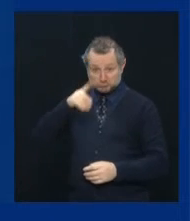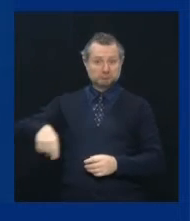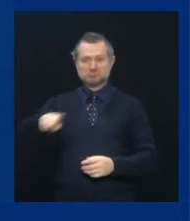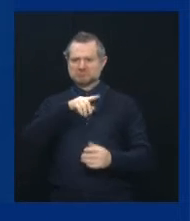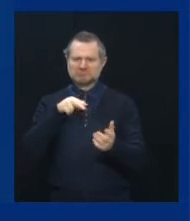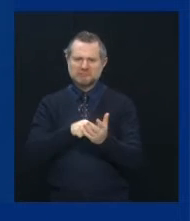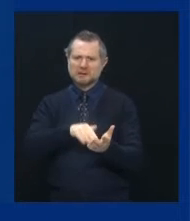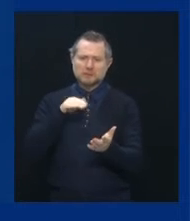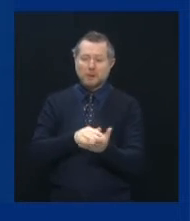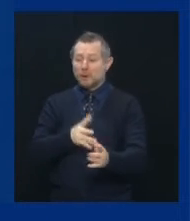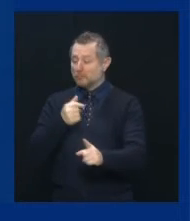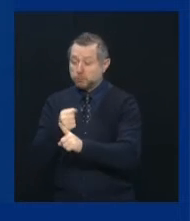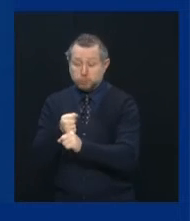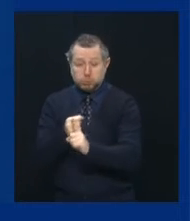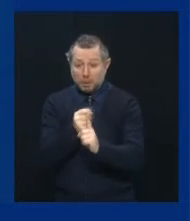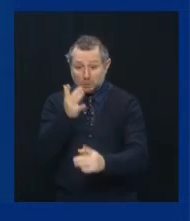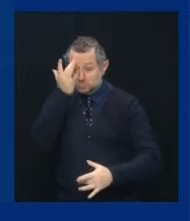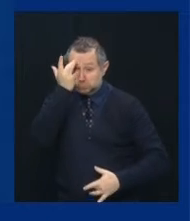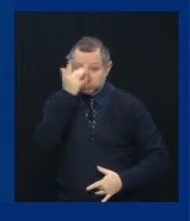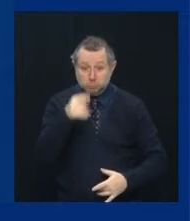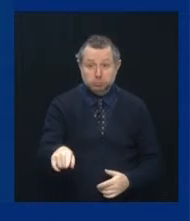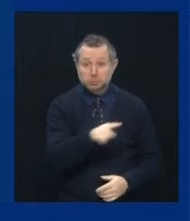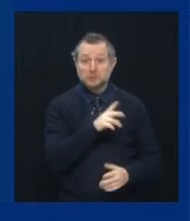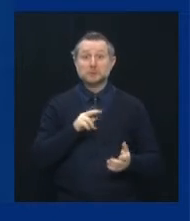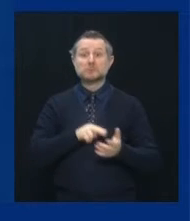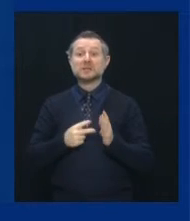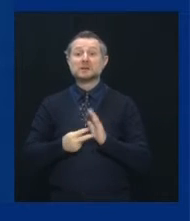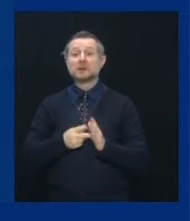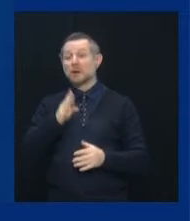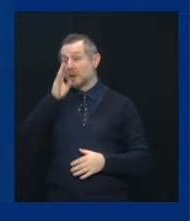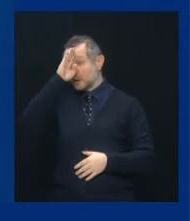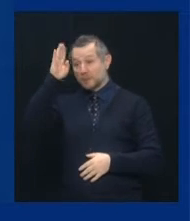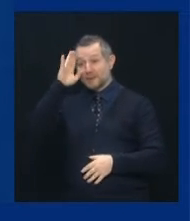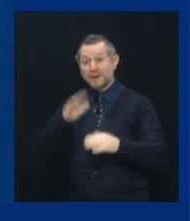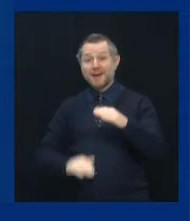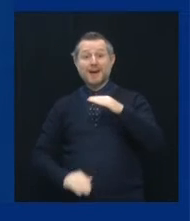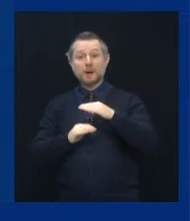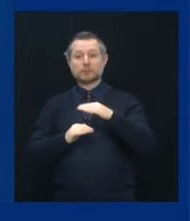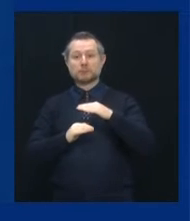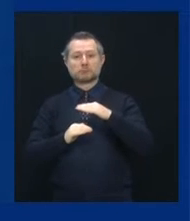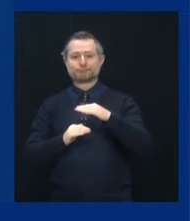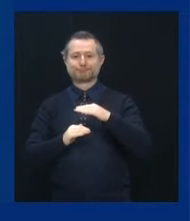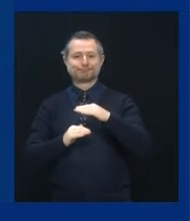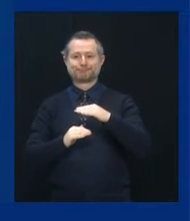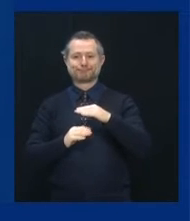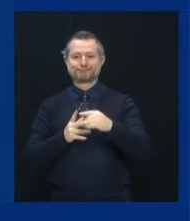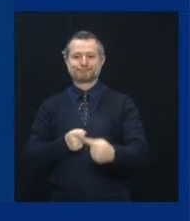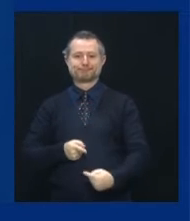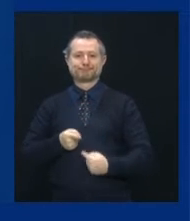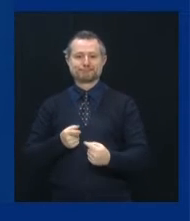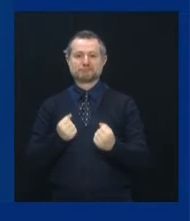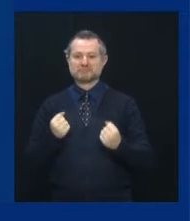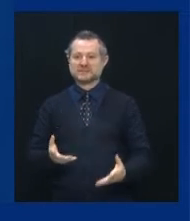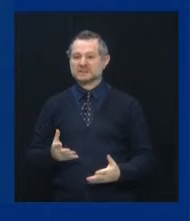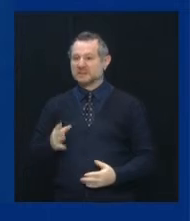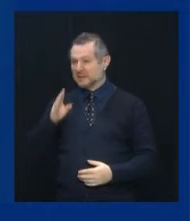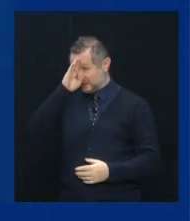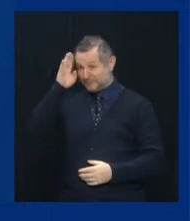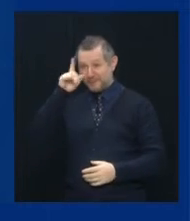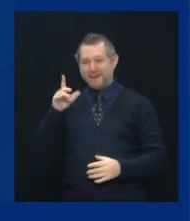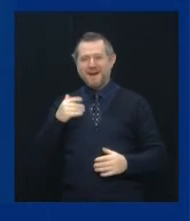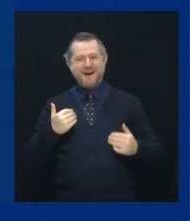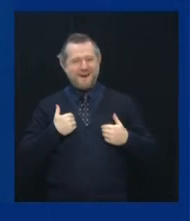then you hurt the hospital capacity. Many hospitals are now complaining that they have the beds, they don't have the